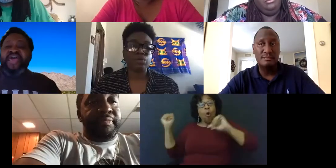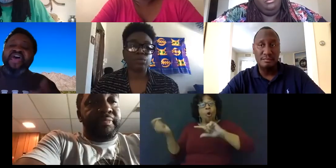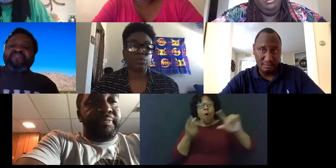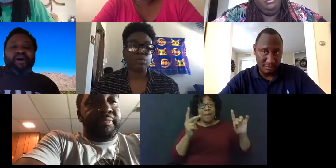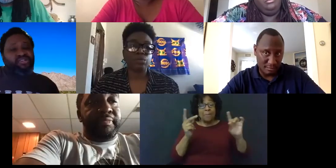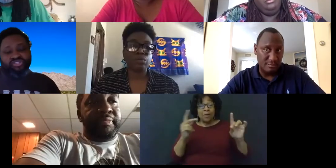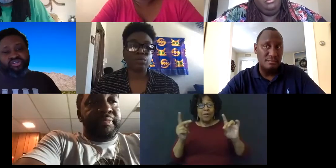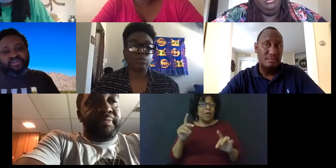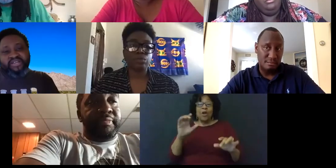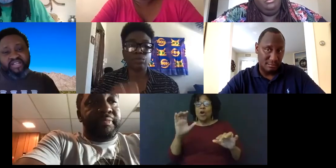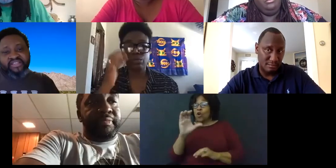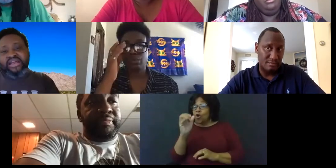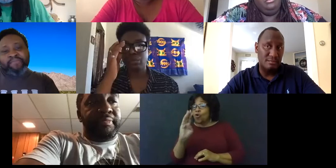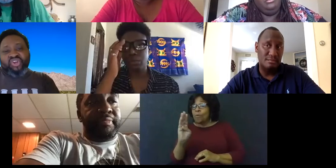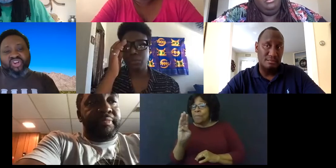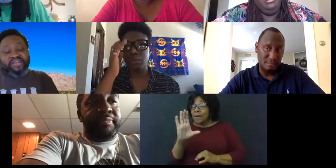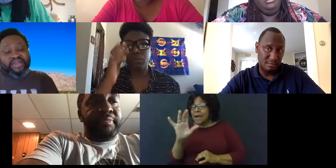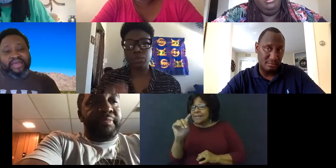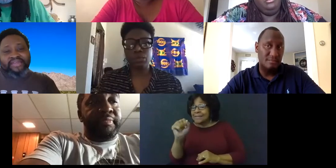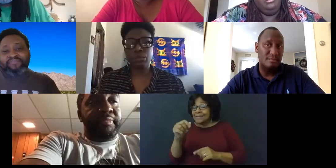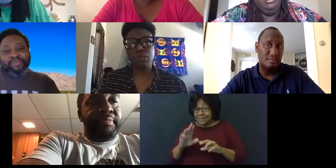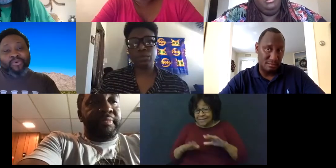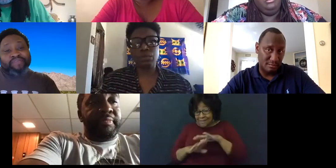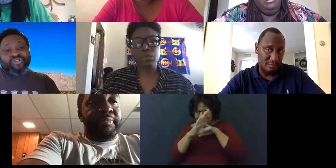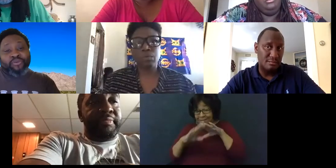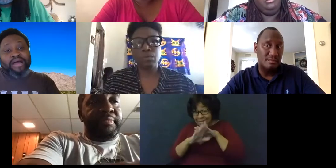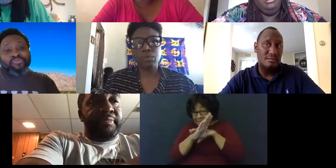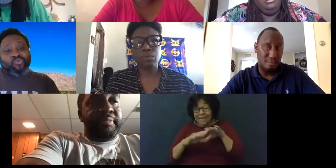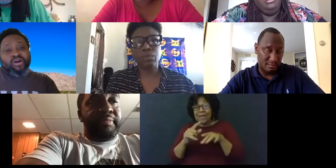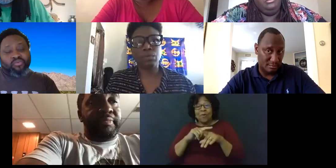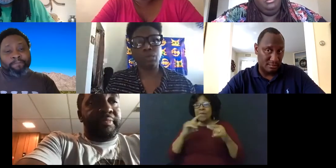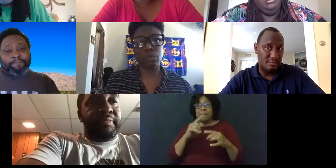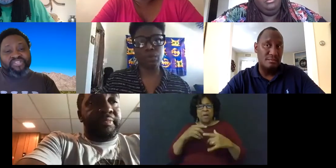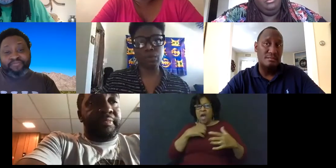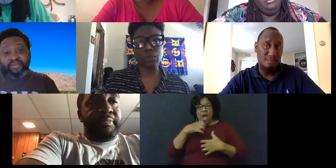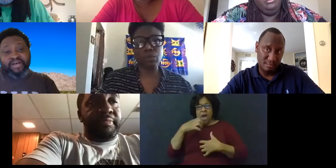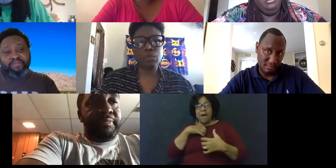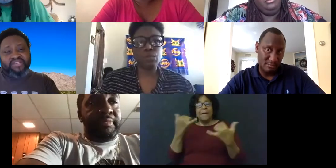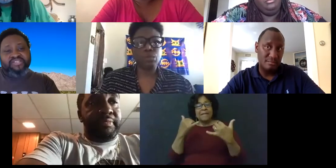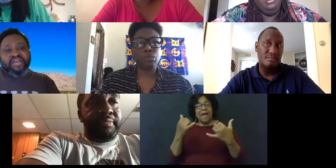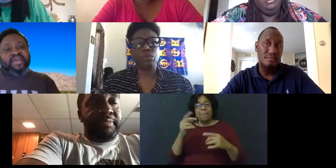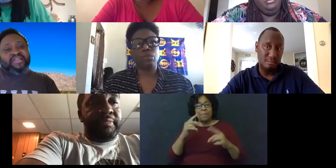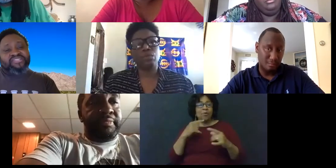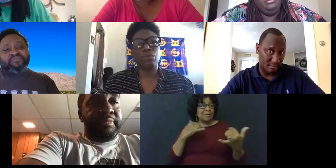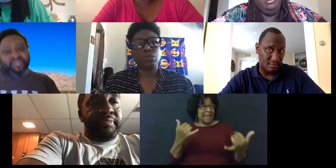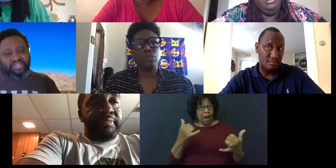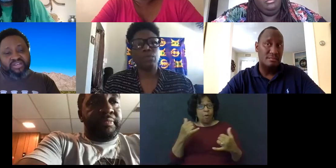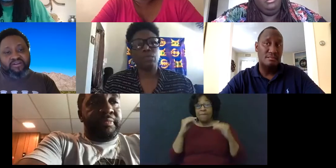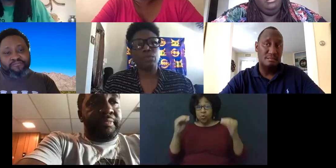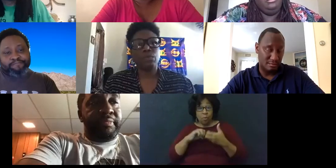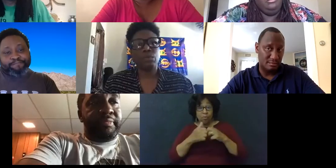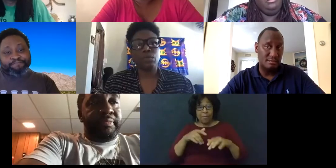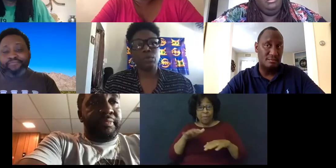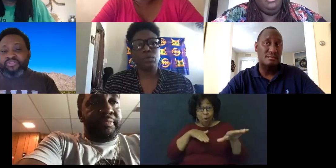cuts, everybody uses a curb cut. Let there not be a curb cut. And even people who have zero problems walking will bitch and fit about it because it's convenient